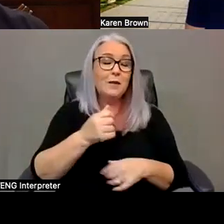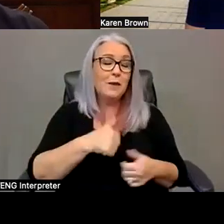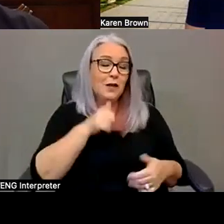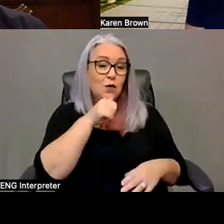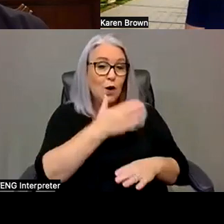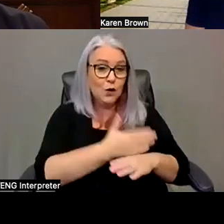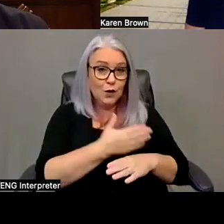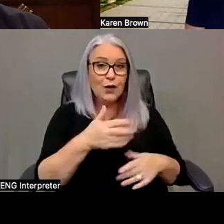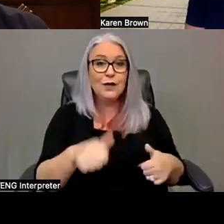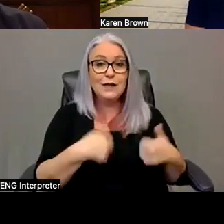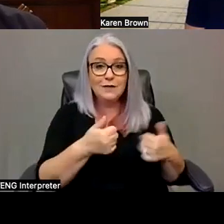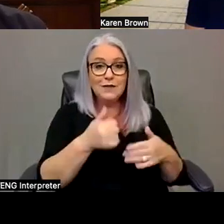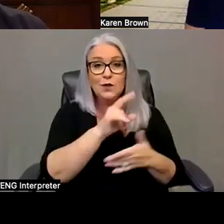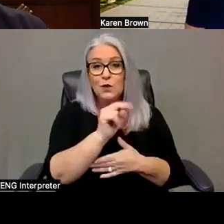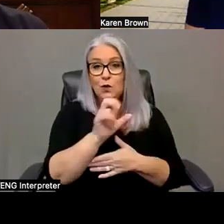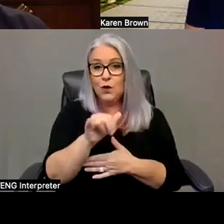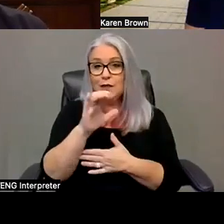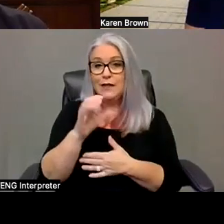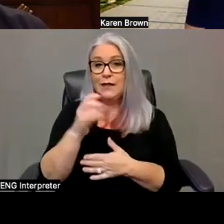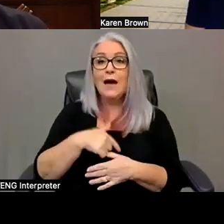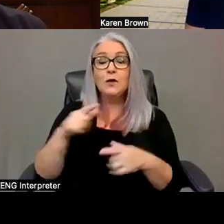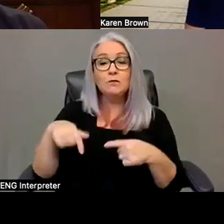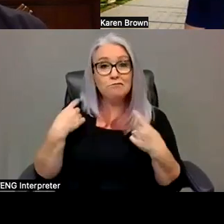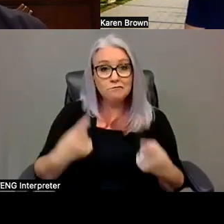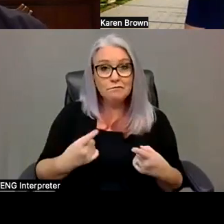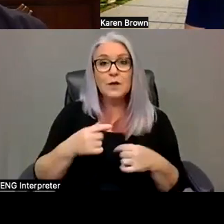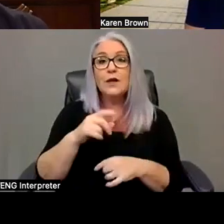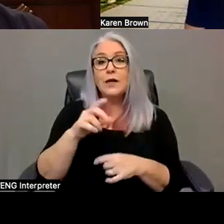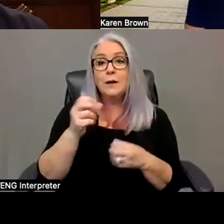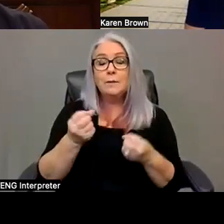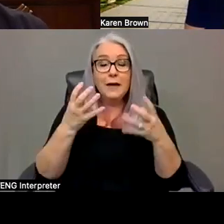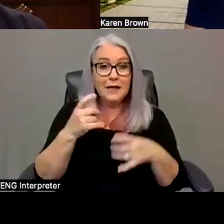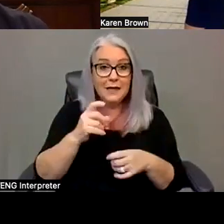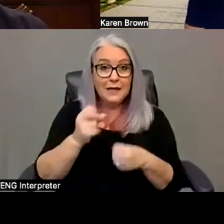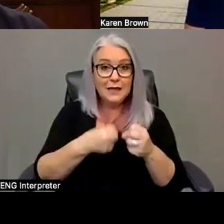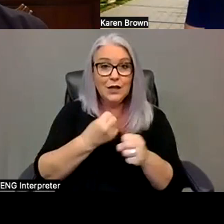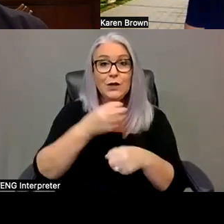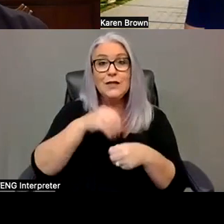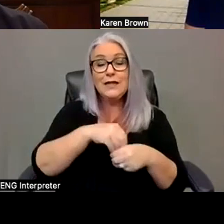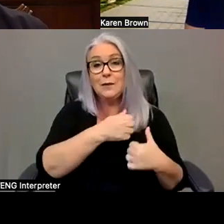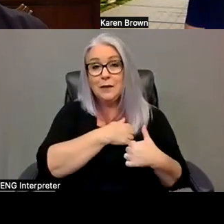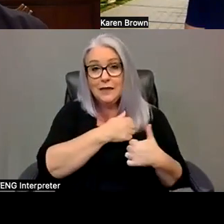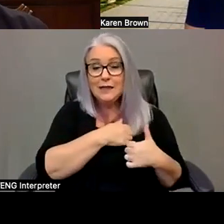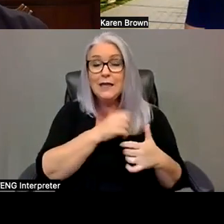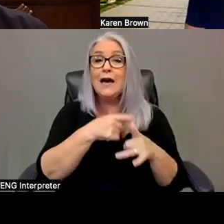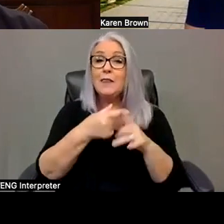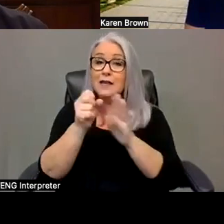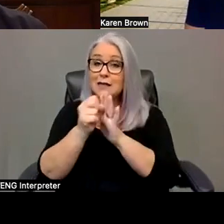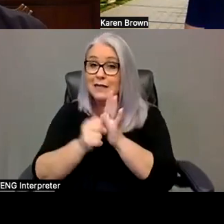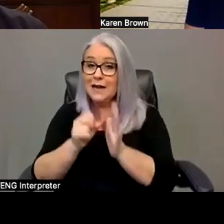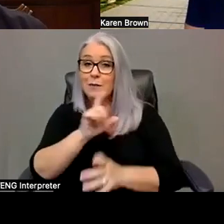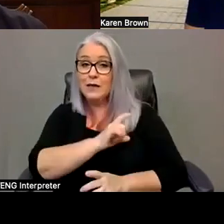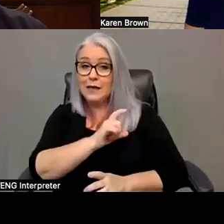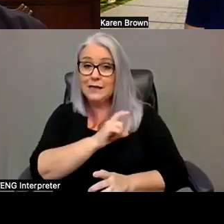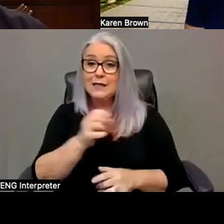Army veteran, and for 8 years, I was a New York State Trooper. After I left the state police, I went into private business, and I